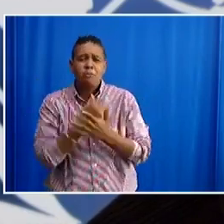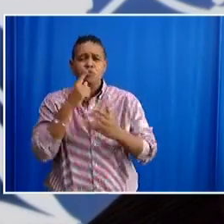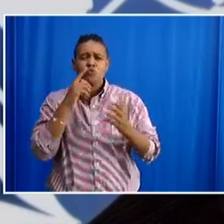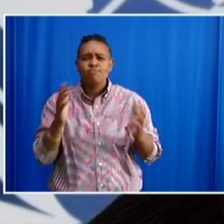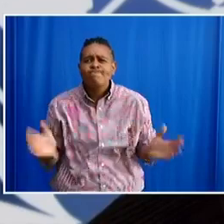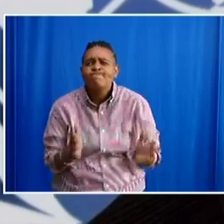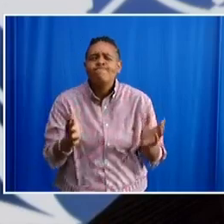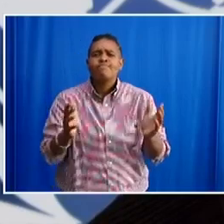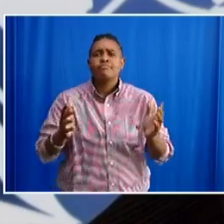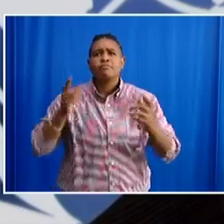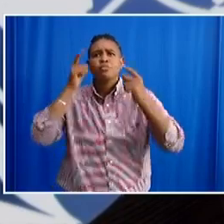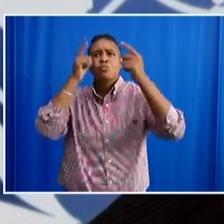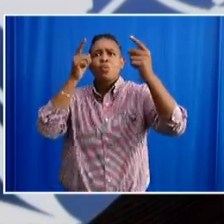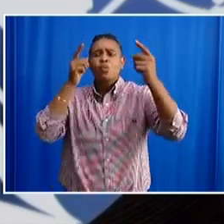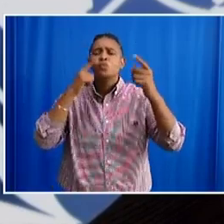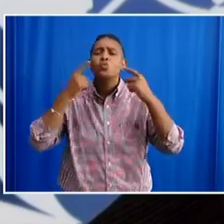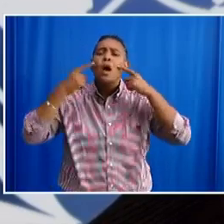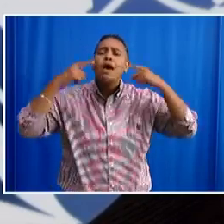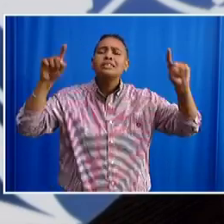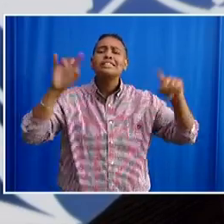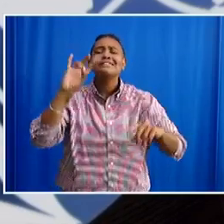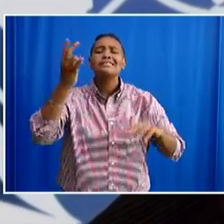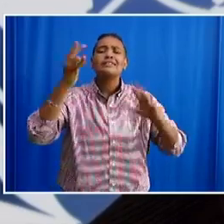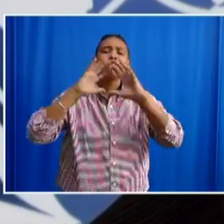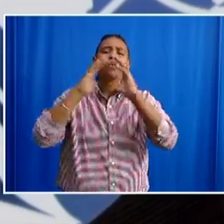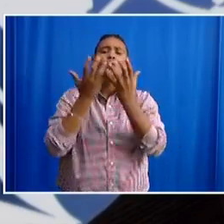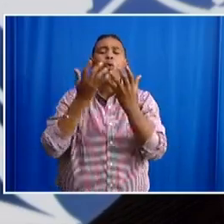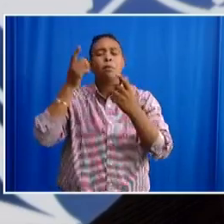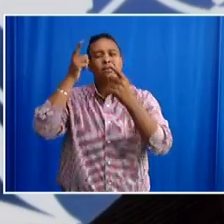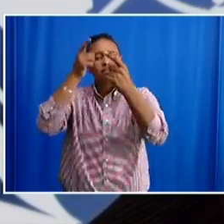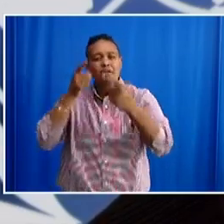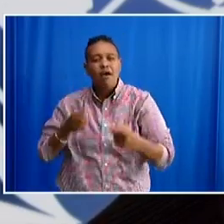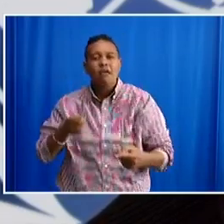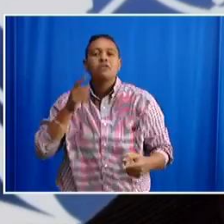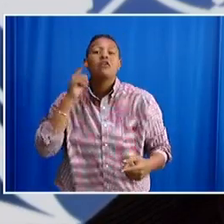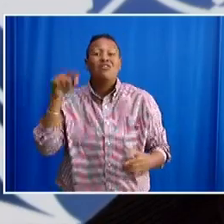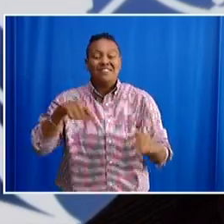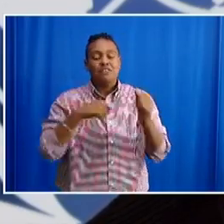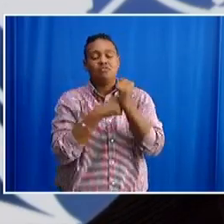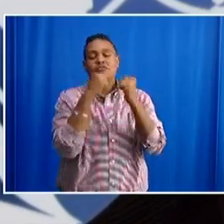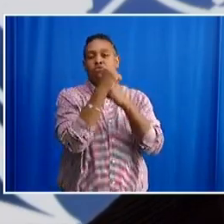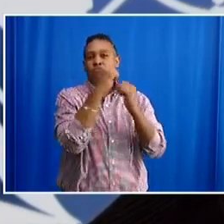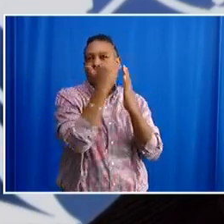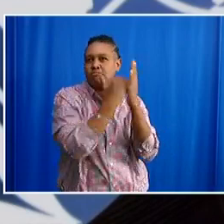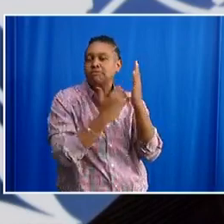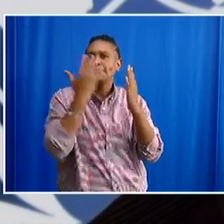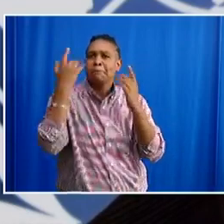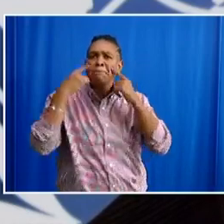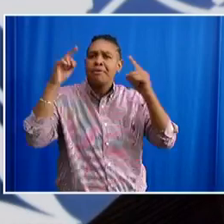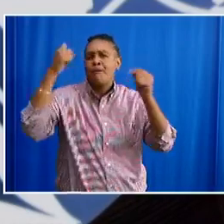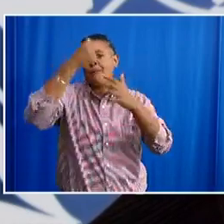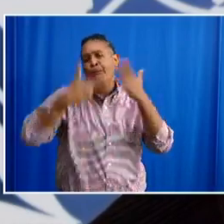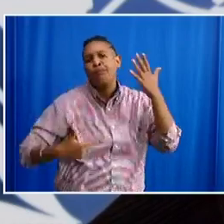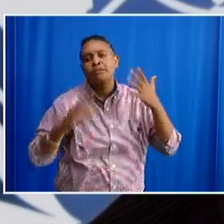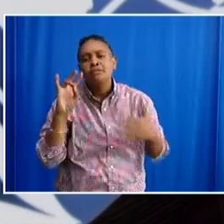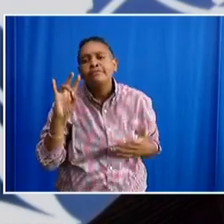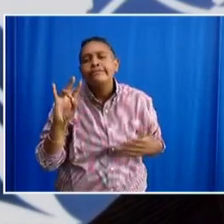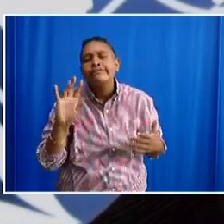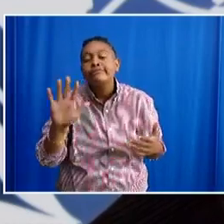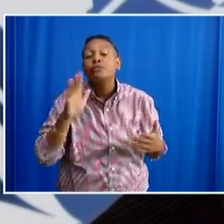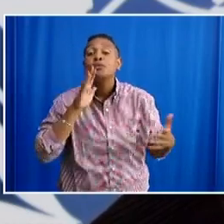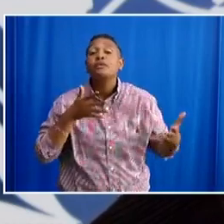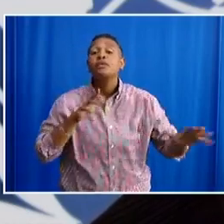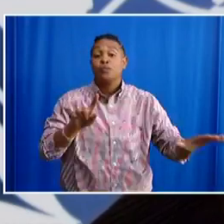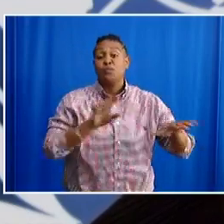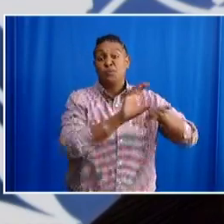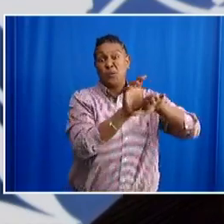region to achieve the 7 global targets of the Sendai Framework. It will also allow the region